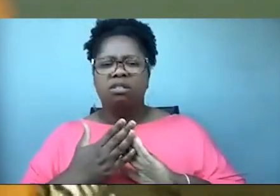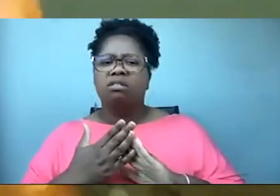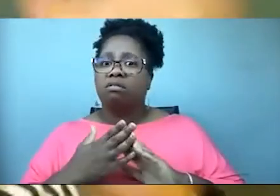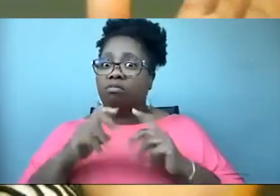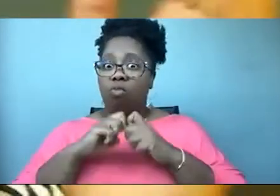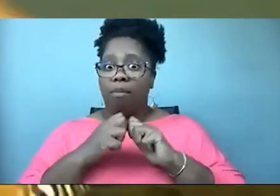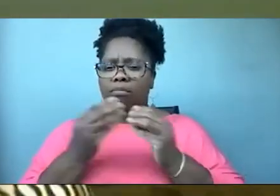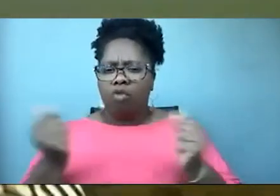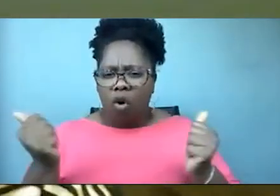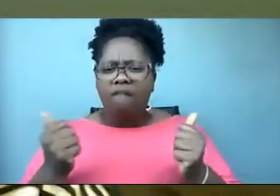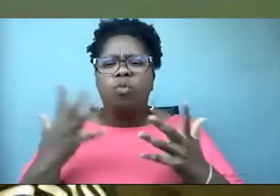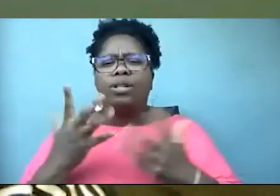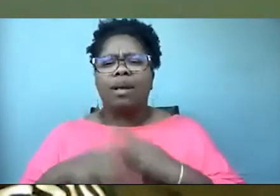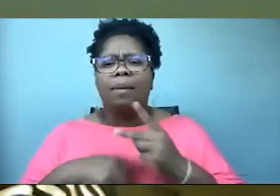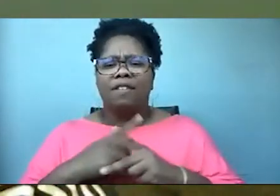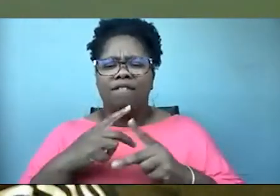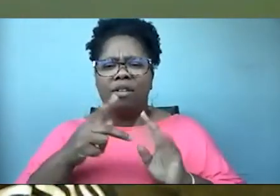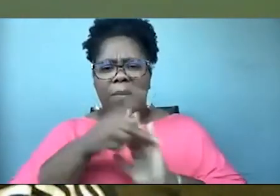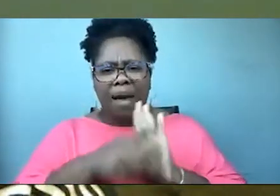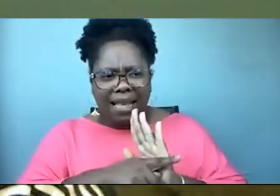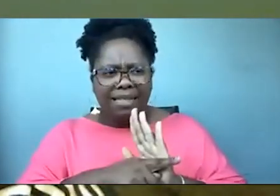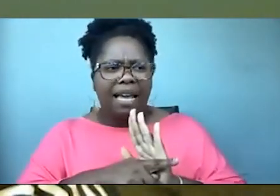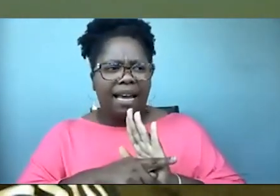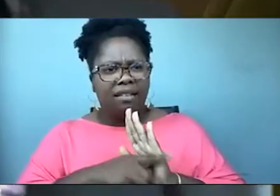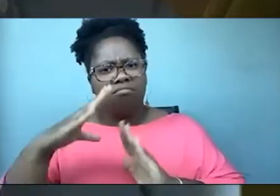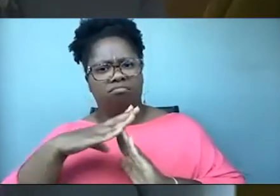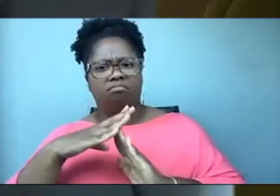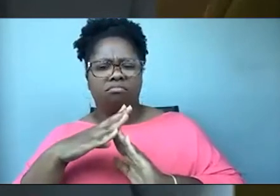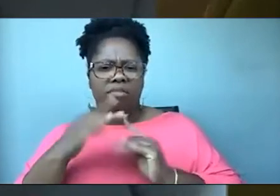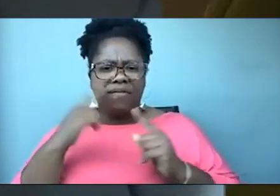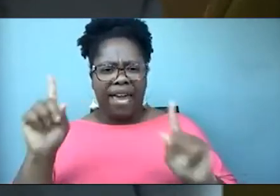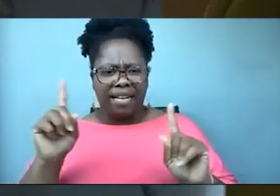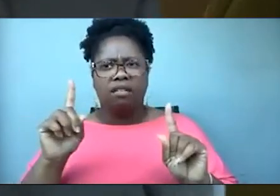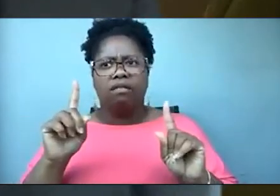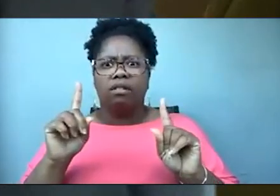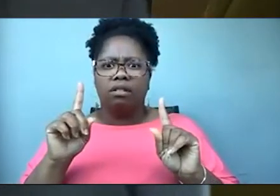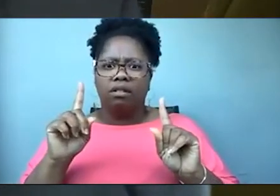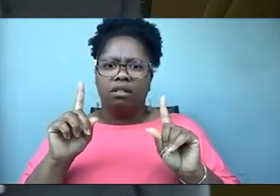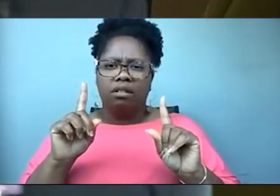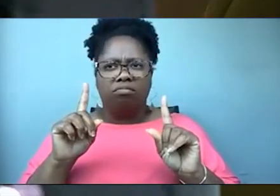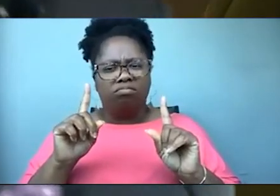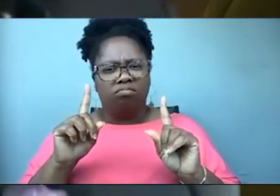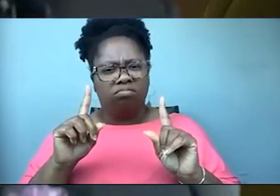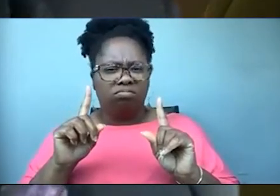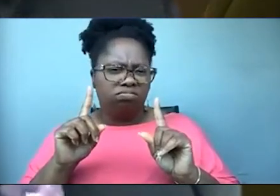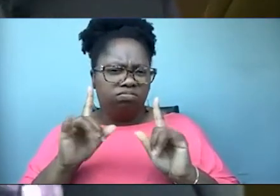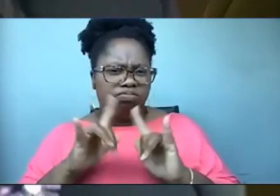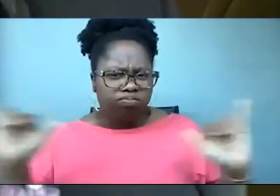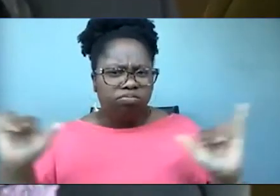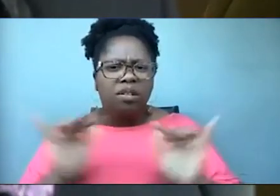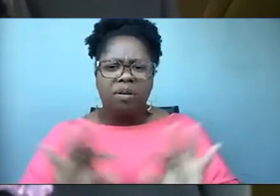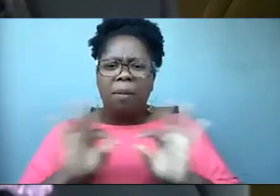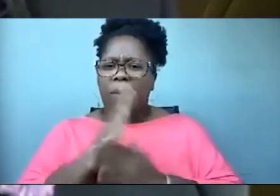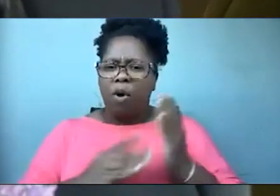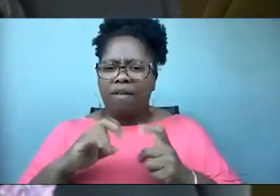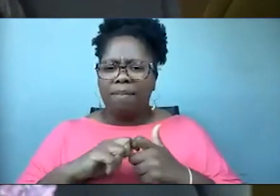et cetera, is also a critical piece of this puzzle. Right. As I said, I wrote a chapter about that because it is so important, but historically it has